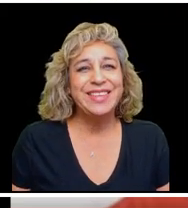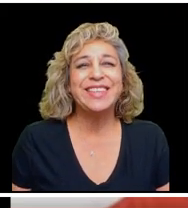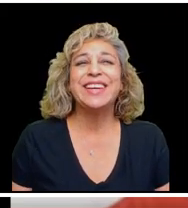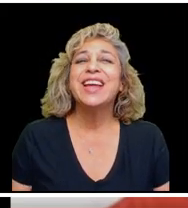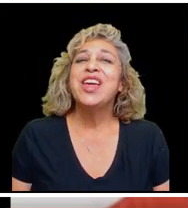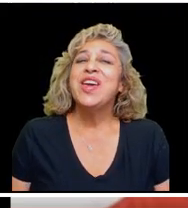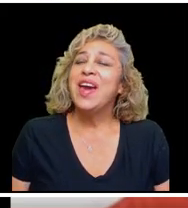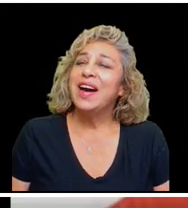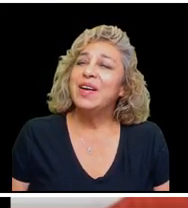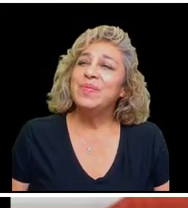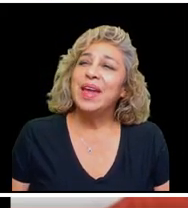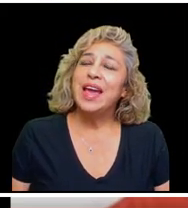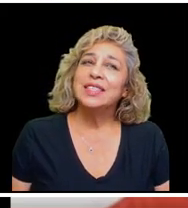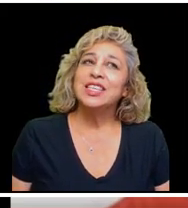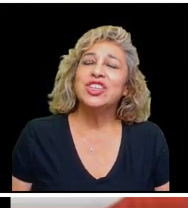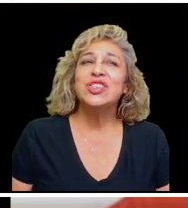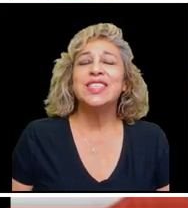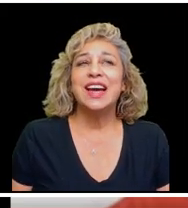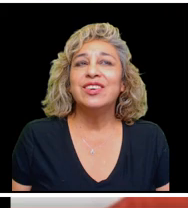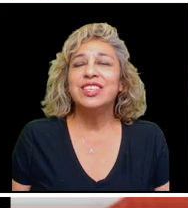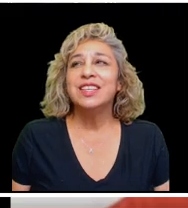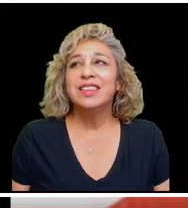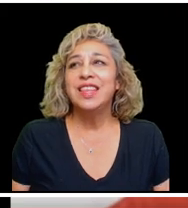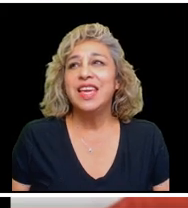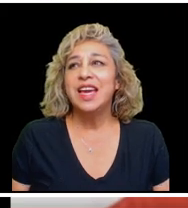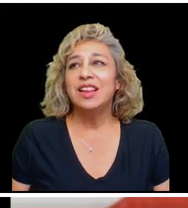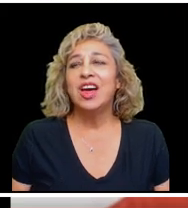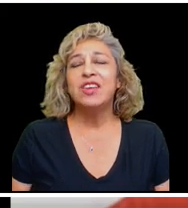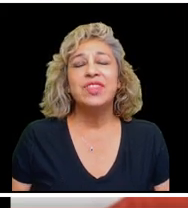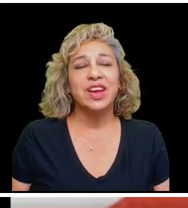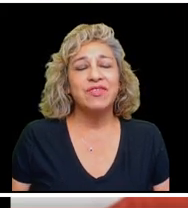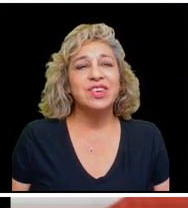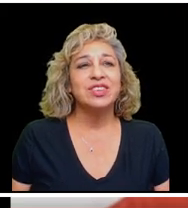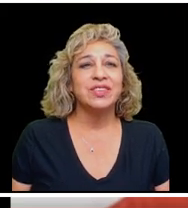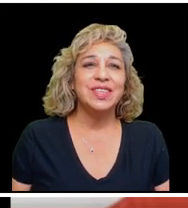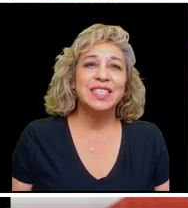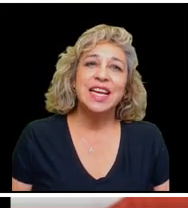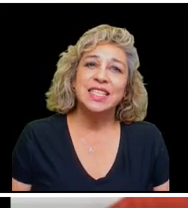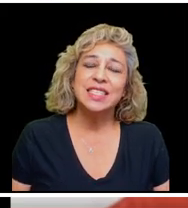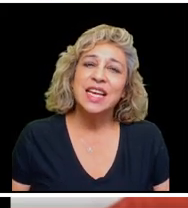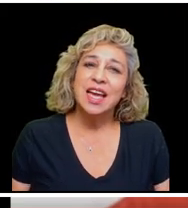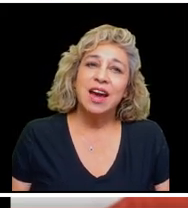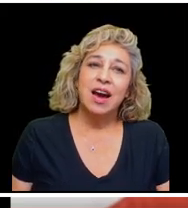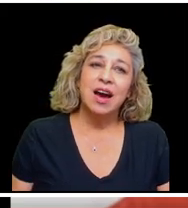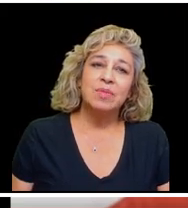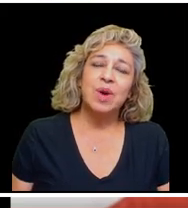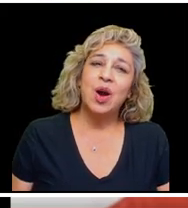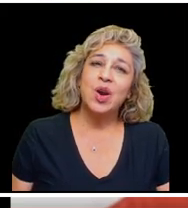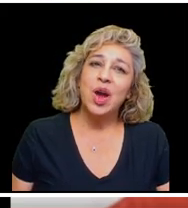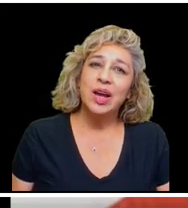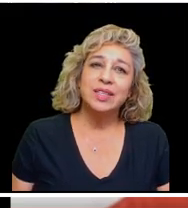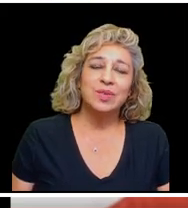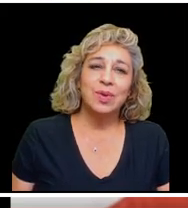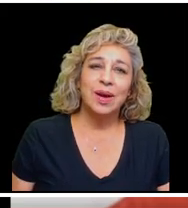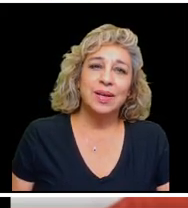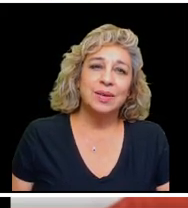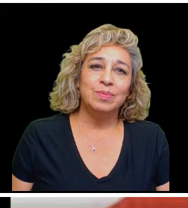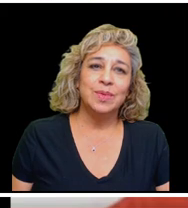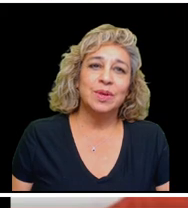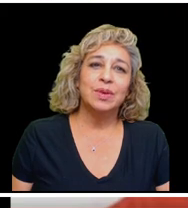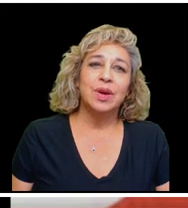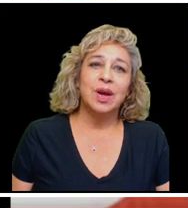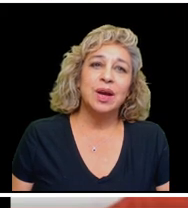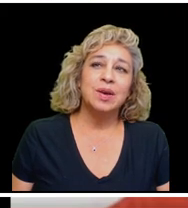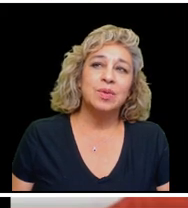much as it turns out the a lot of the governors of the states are not